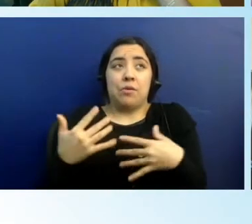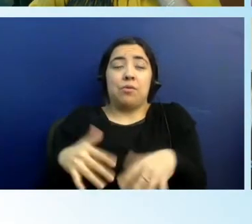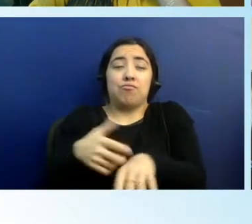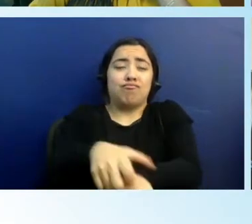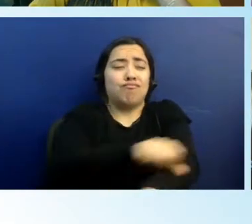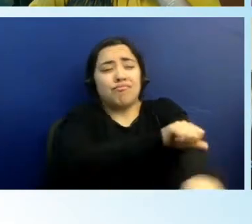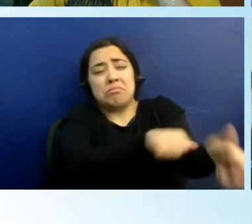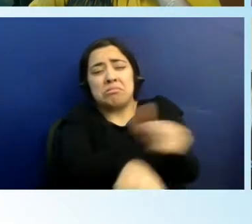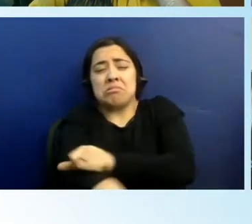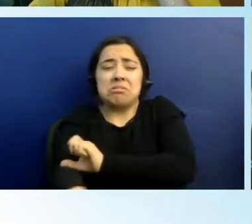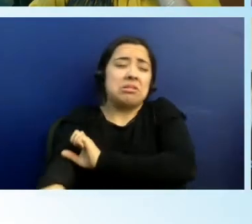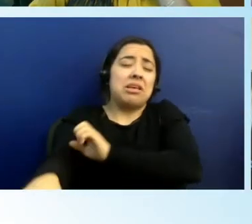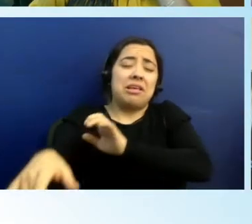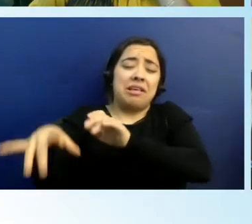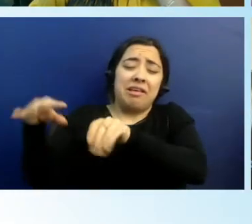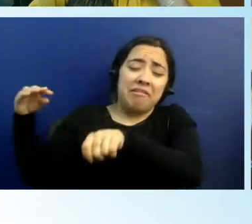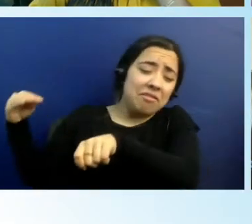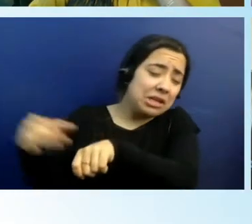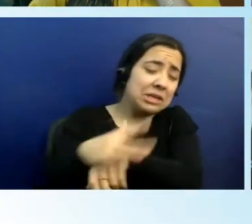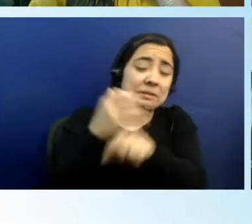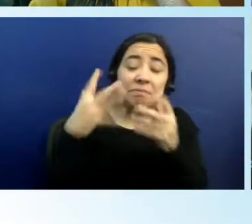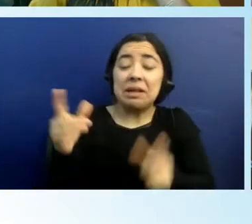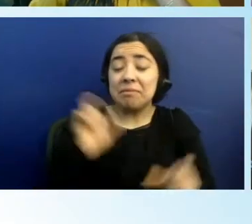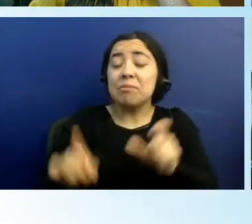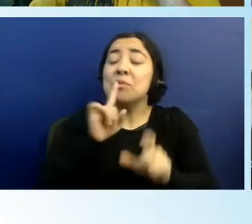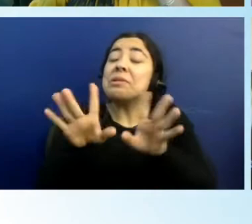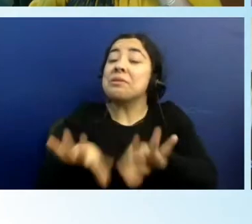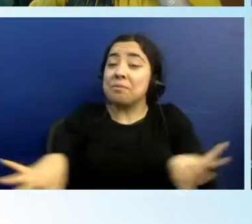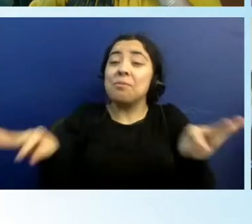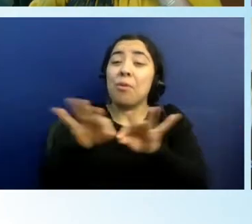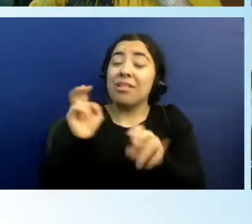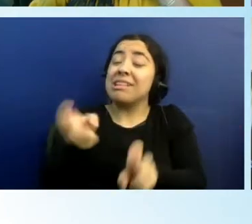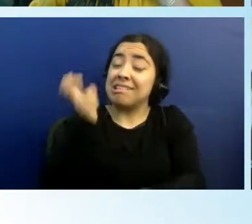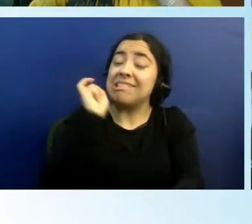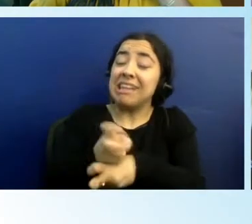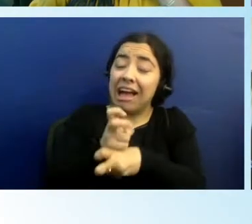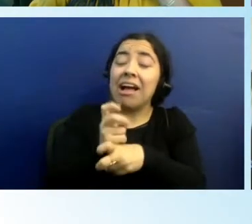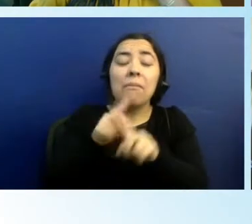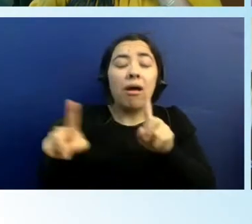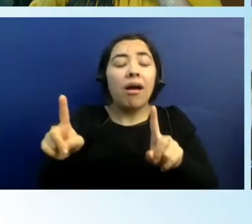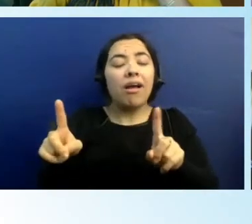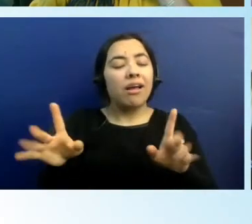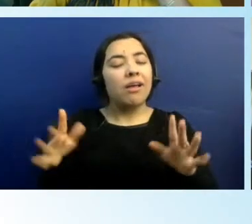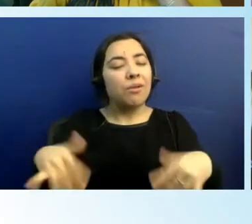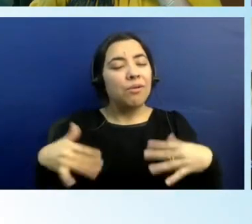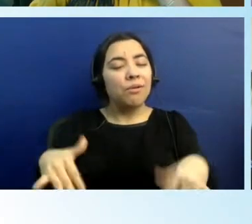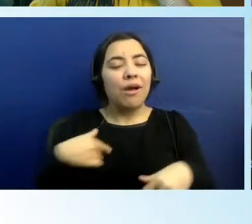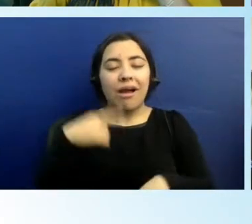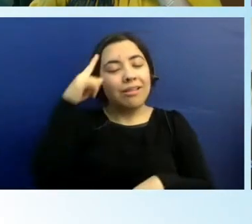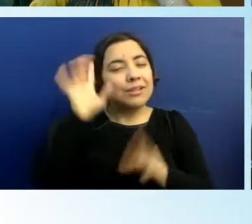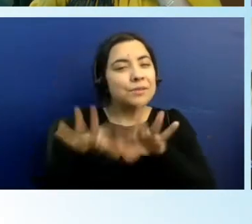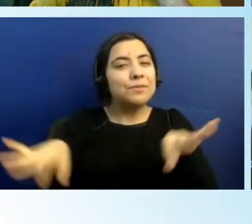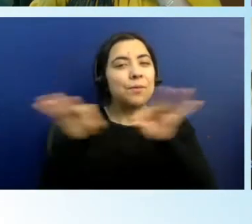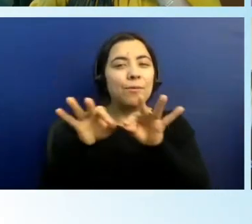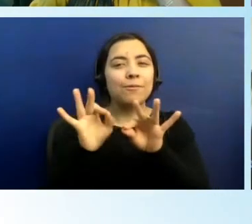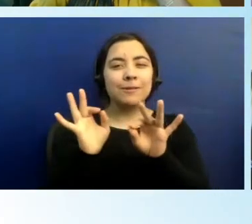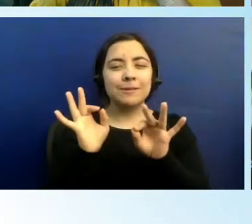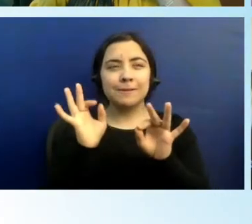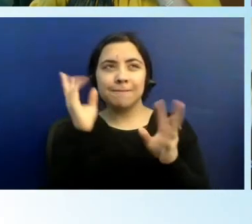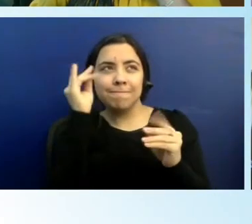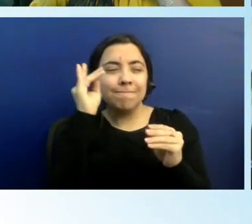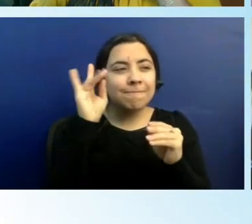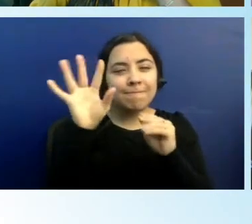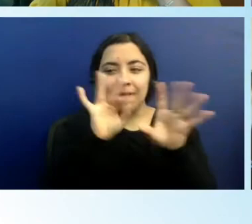it can be tough, right? It can take a lot, but it can also, I always think that it's really important to find moments of